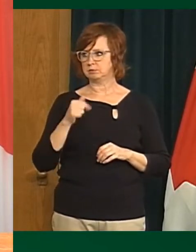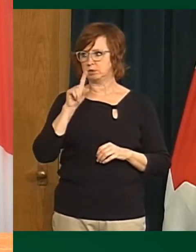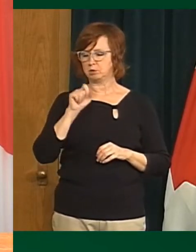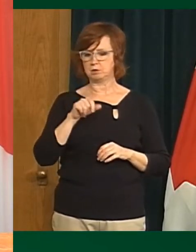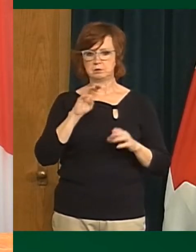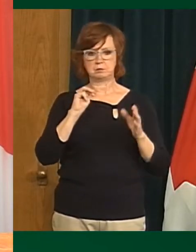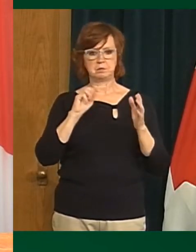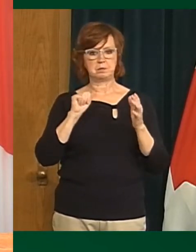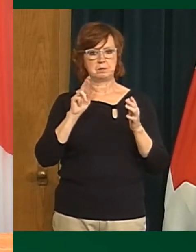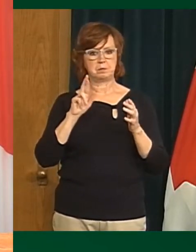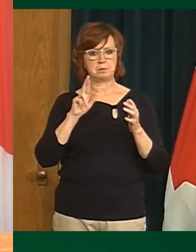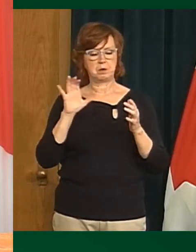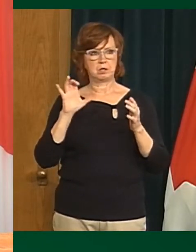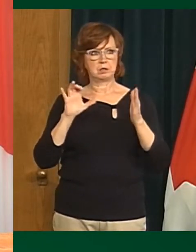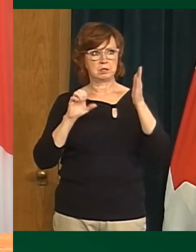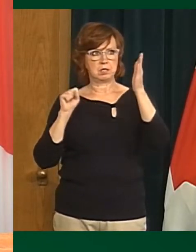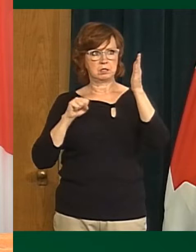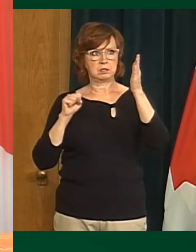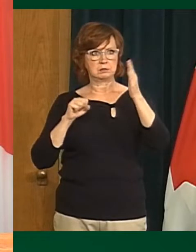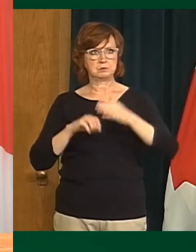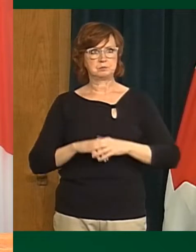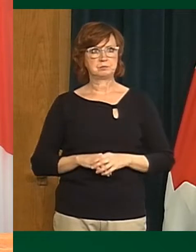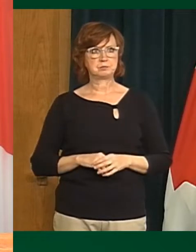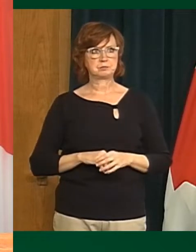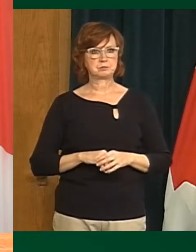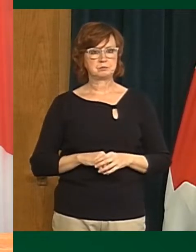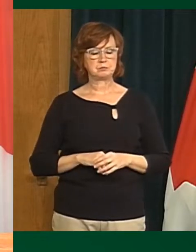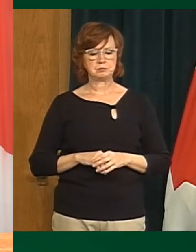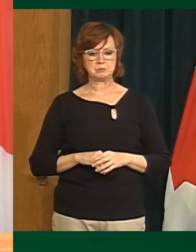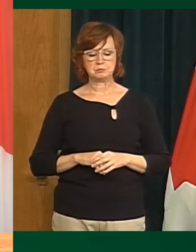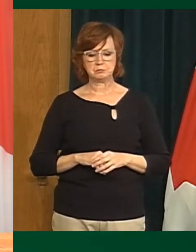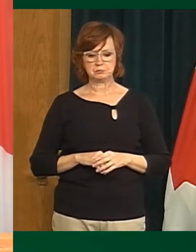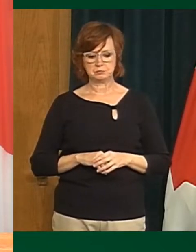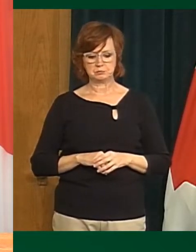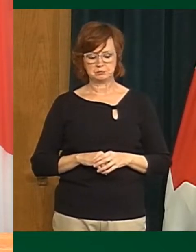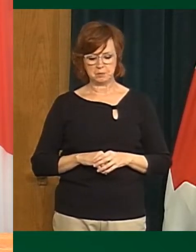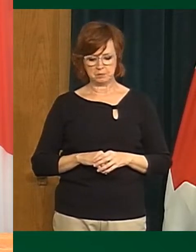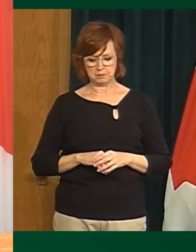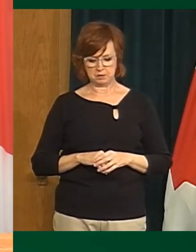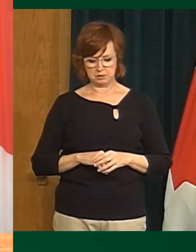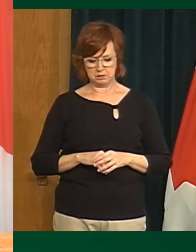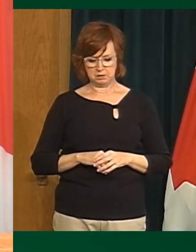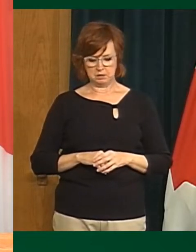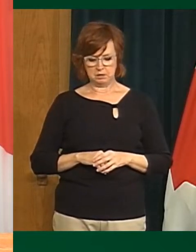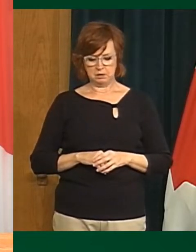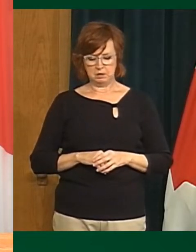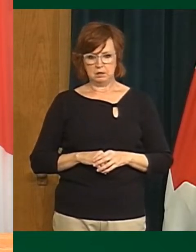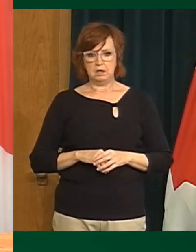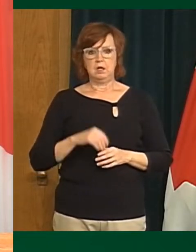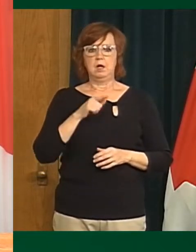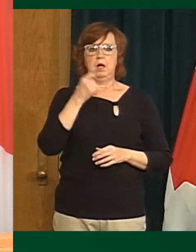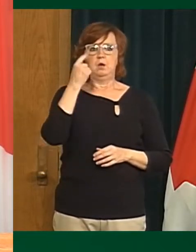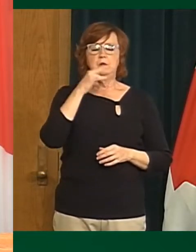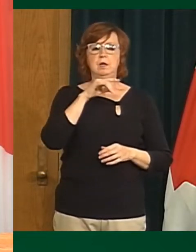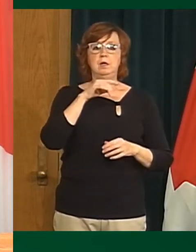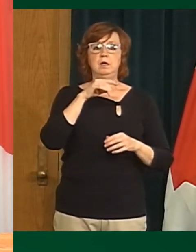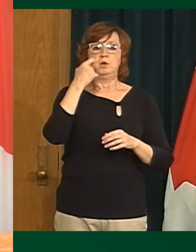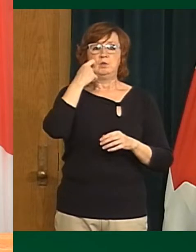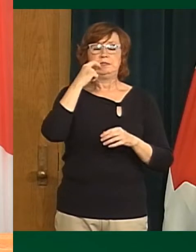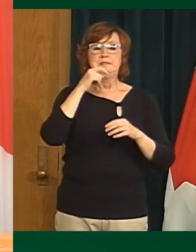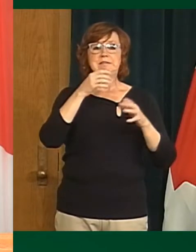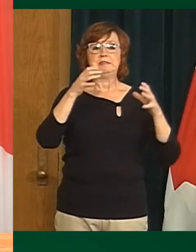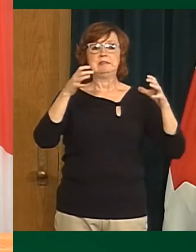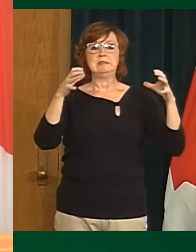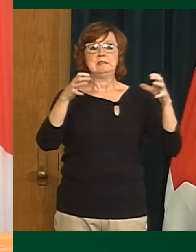Mark? Yes. You mentioned all the contacts dealing with the Saskatoon outbreak have been